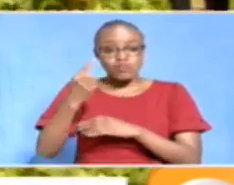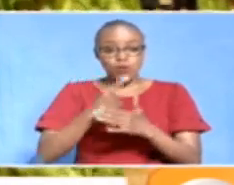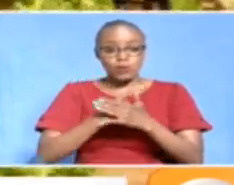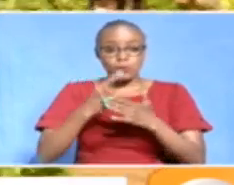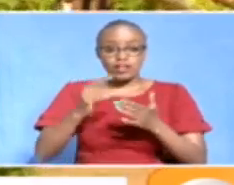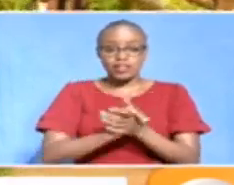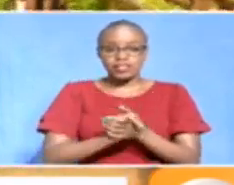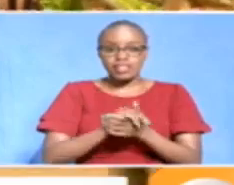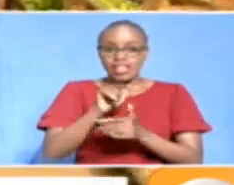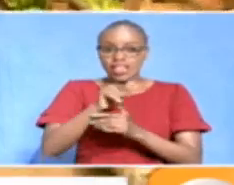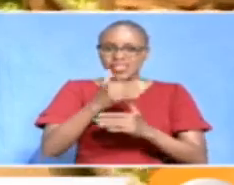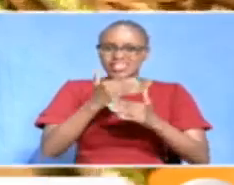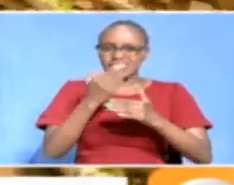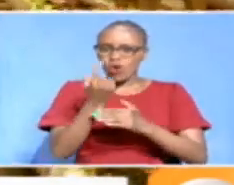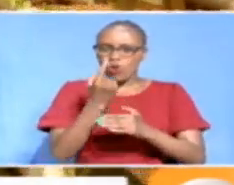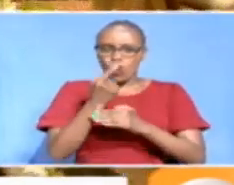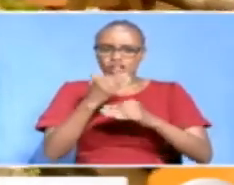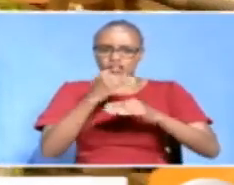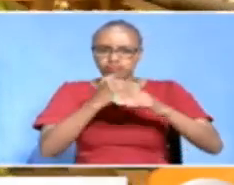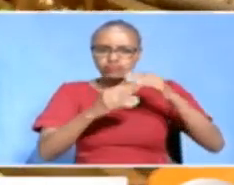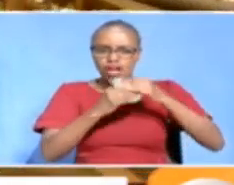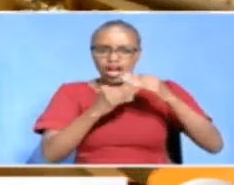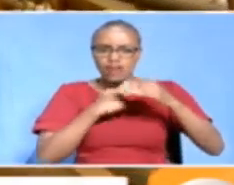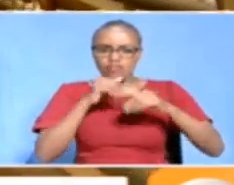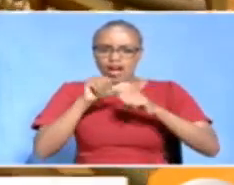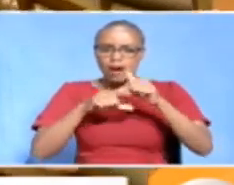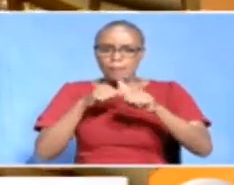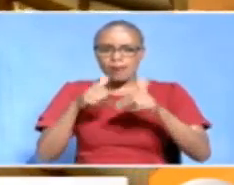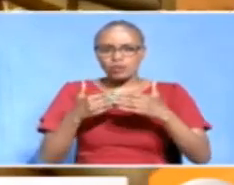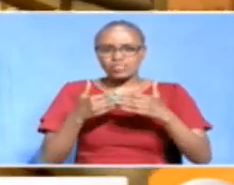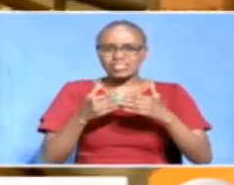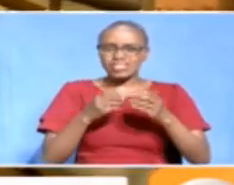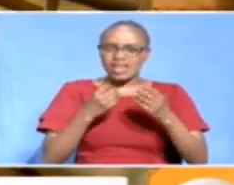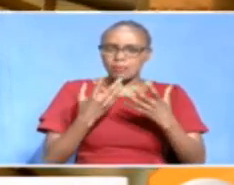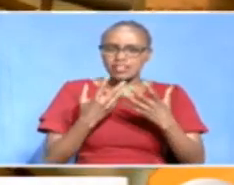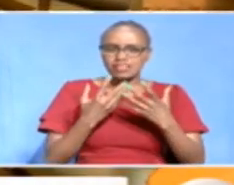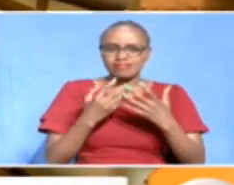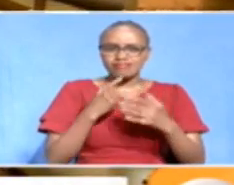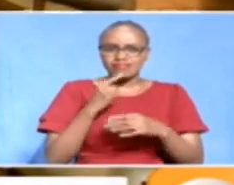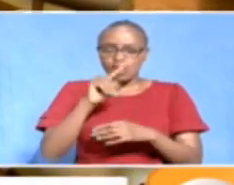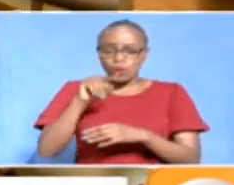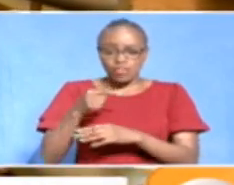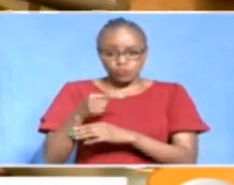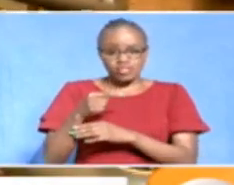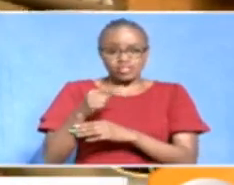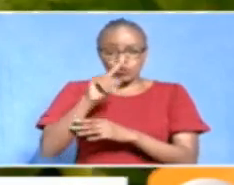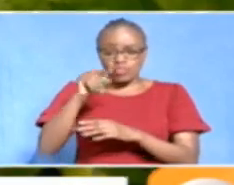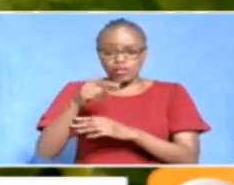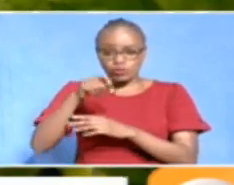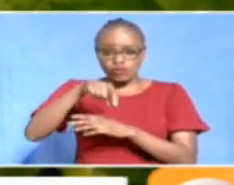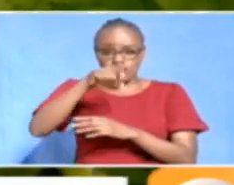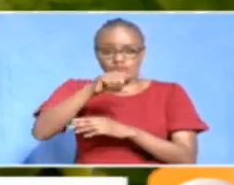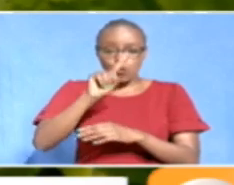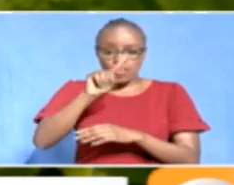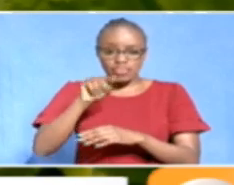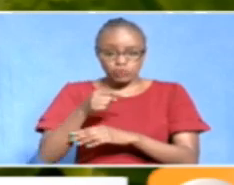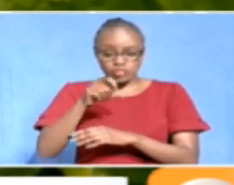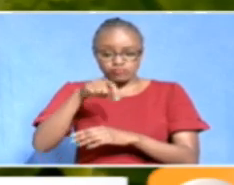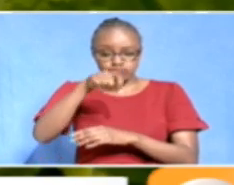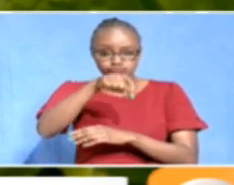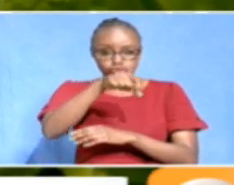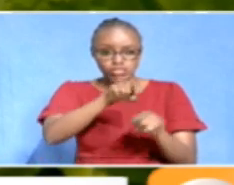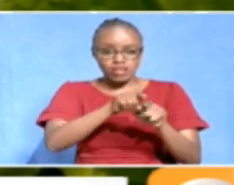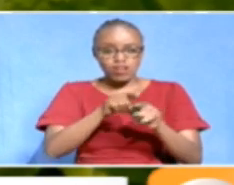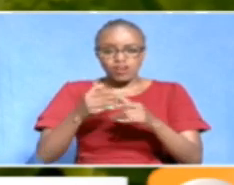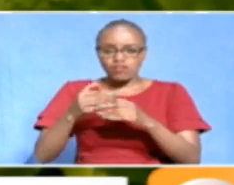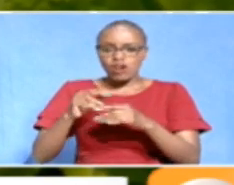1 week. Okay, this structure alone is holding 1,000 heads. So yeah, 1,000 heads, and they go